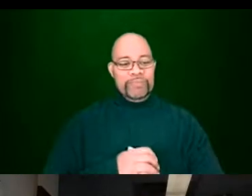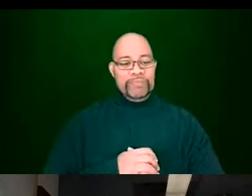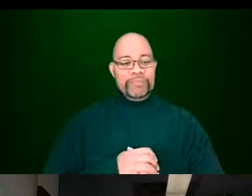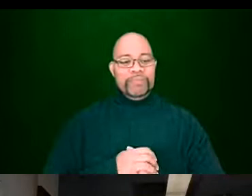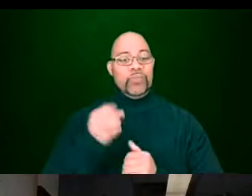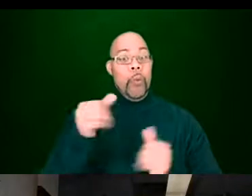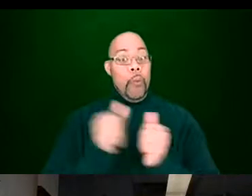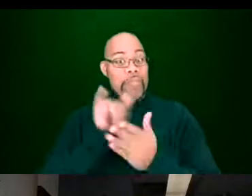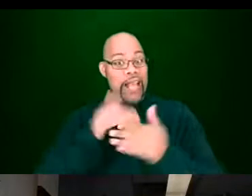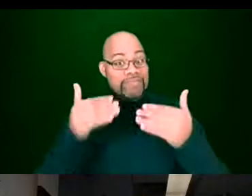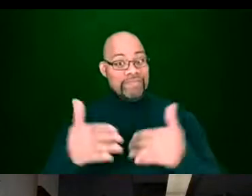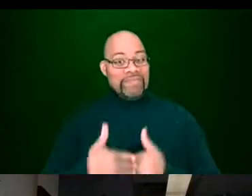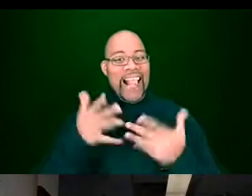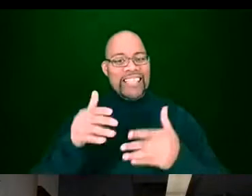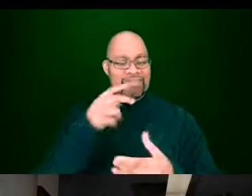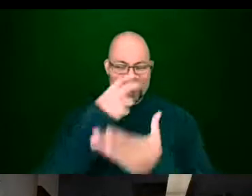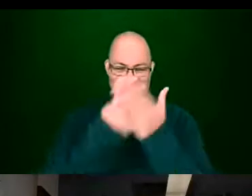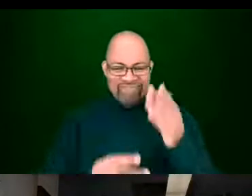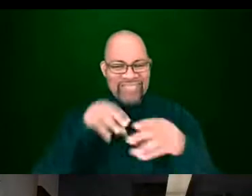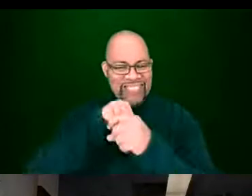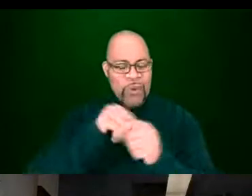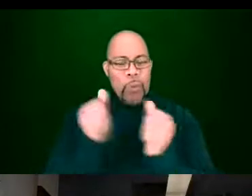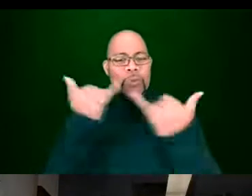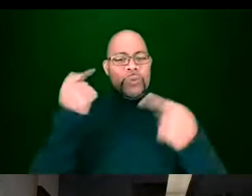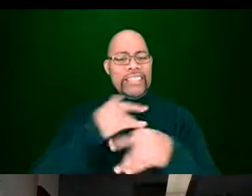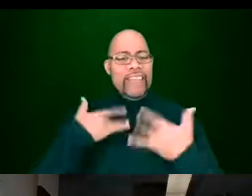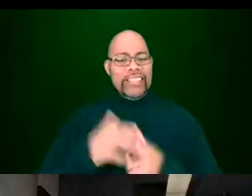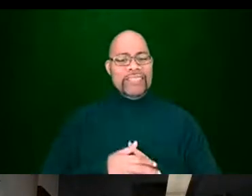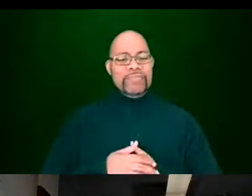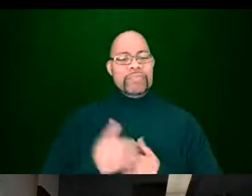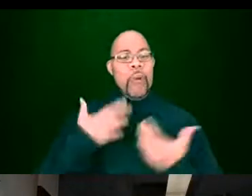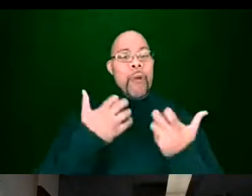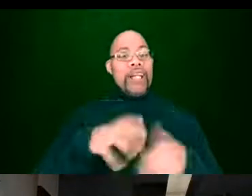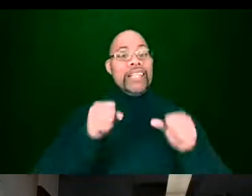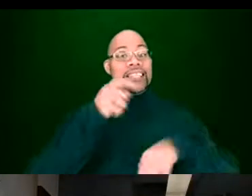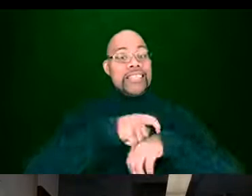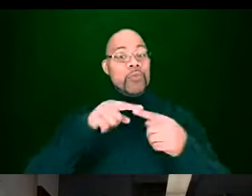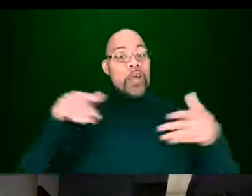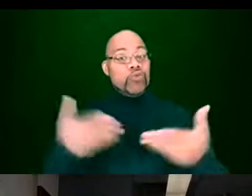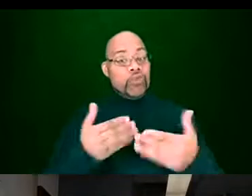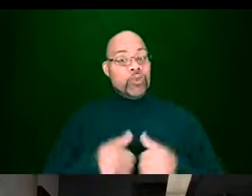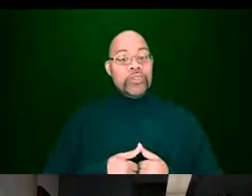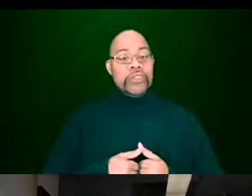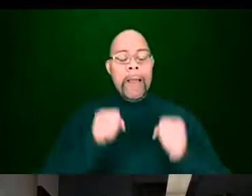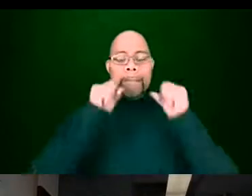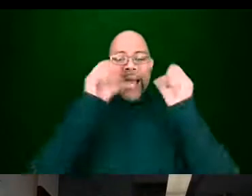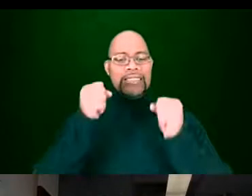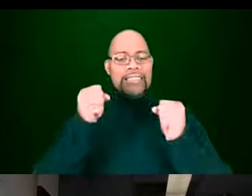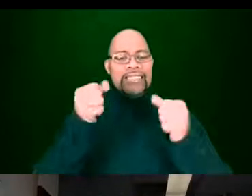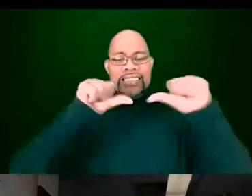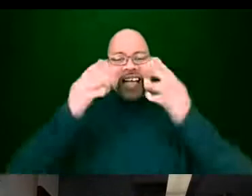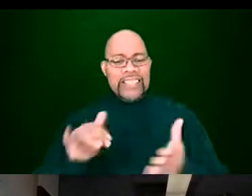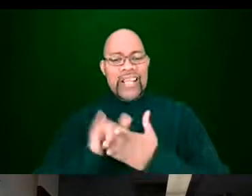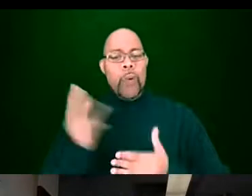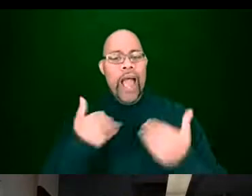So with that, let's get started with today's events. I want to take some time to introduce the amazing scientists that we have